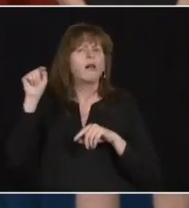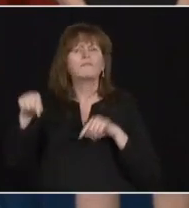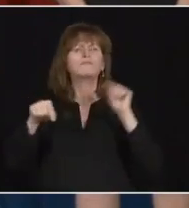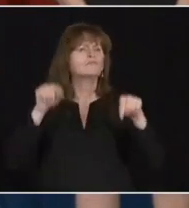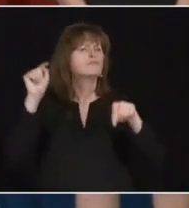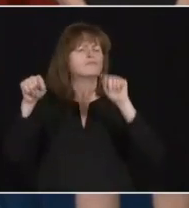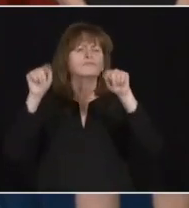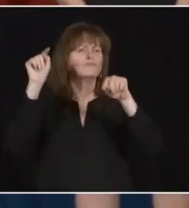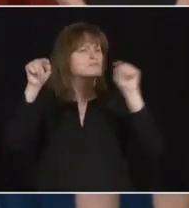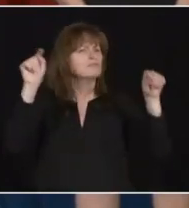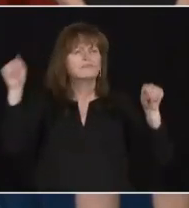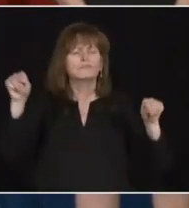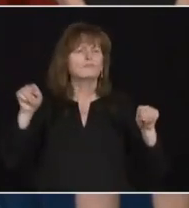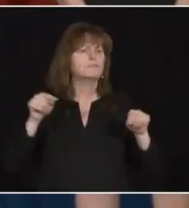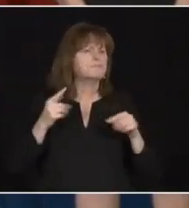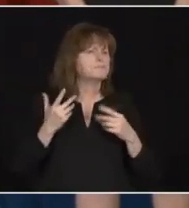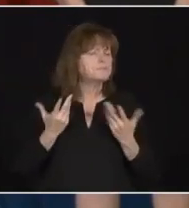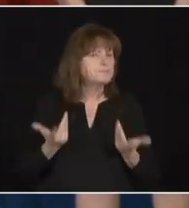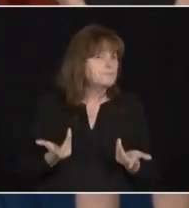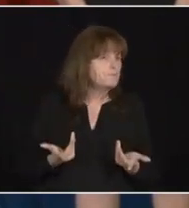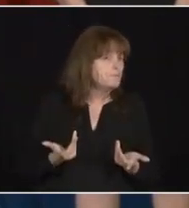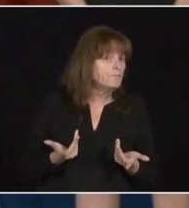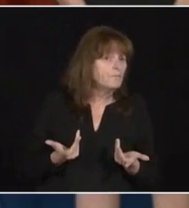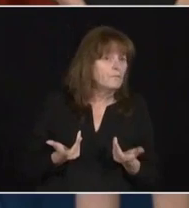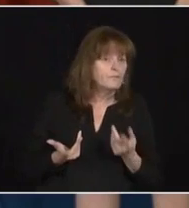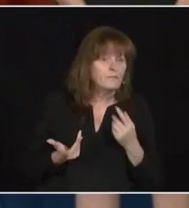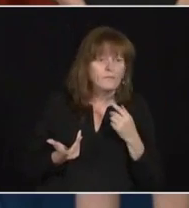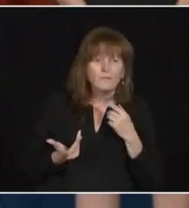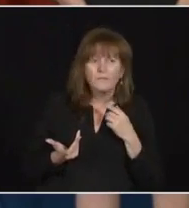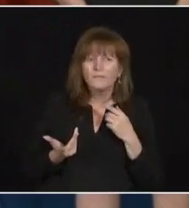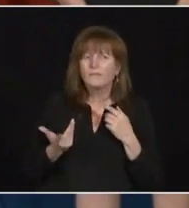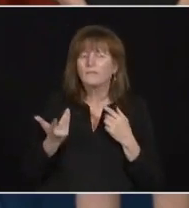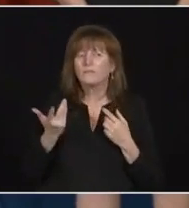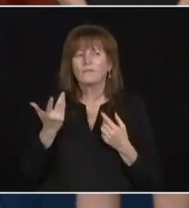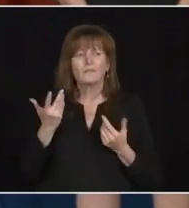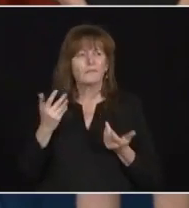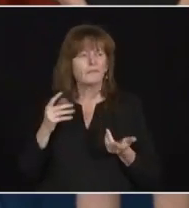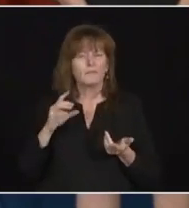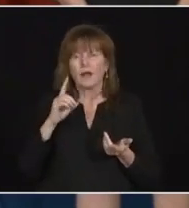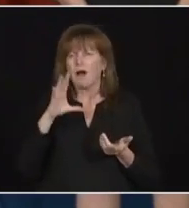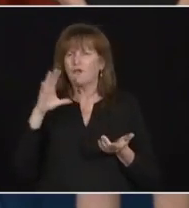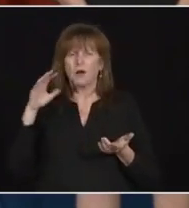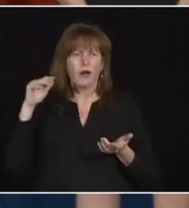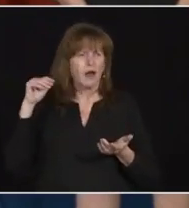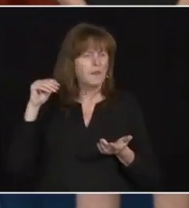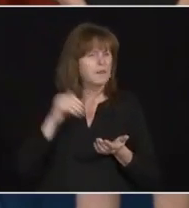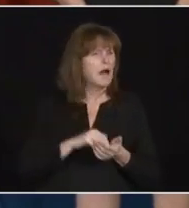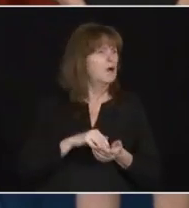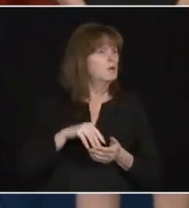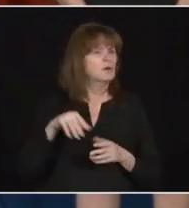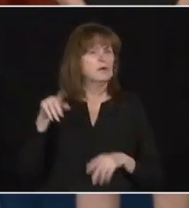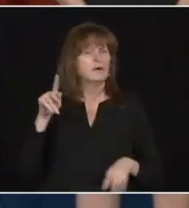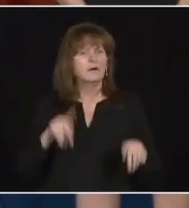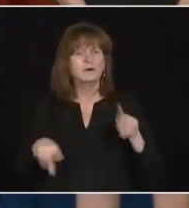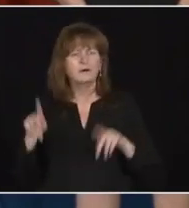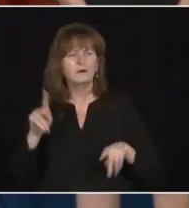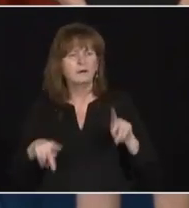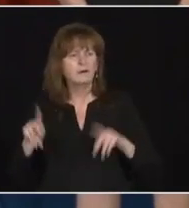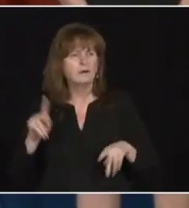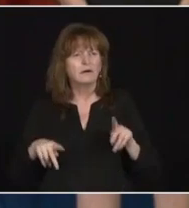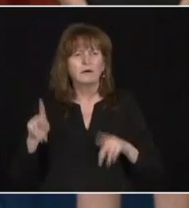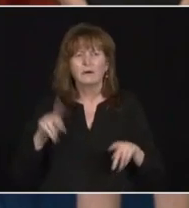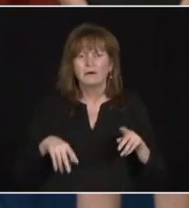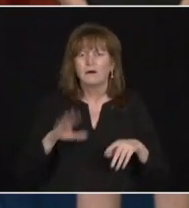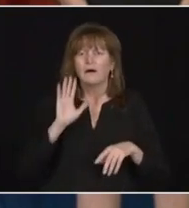inform their communities, hundreds and thousands of people whose first language is neither English nor French.